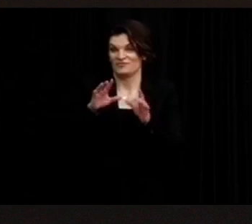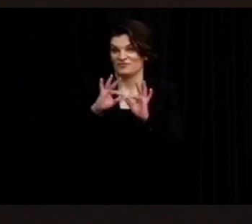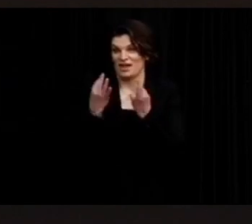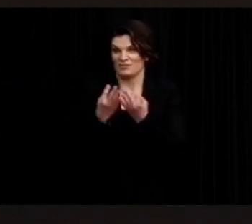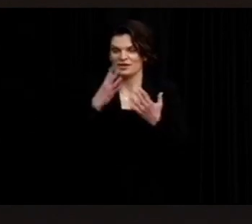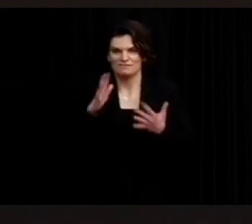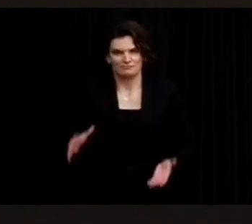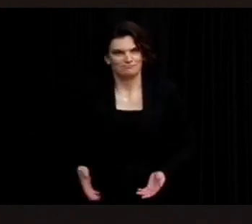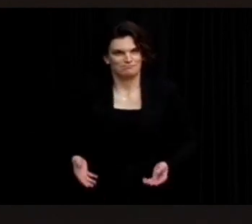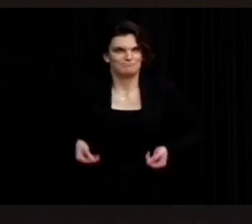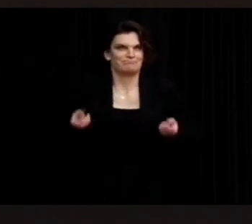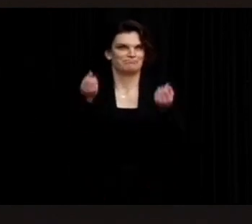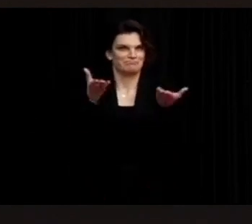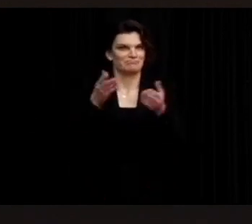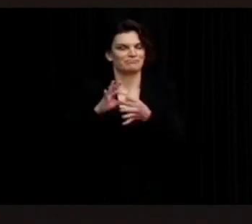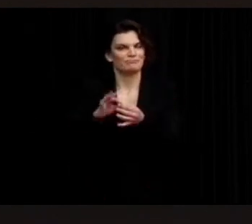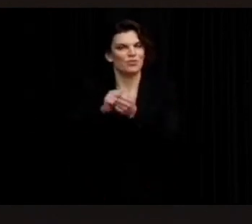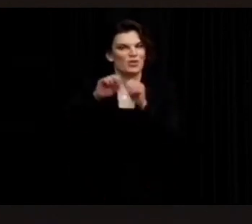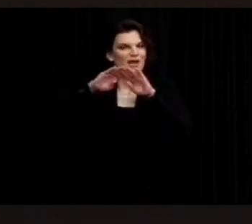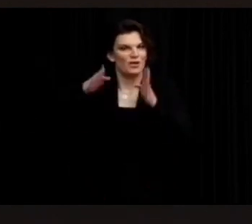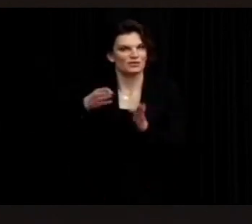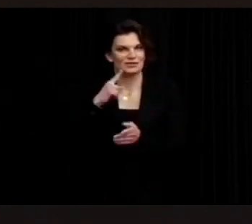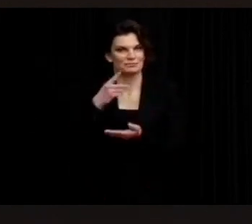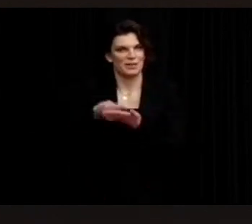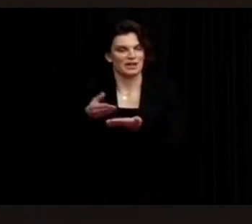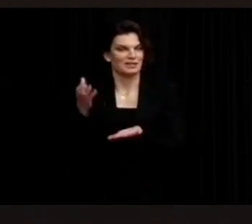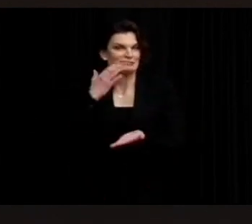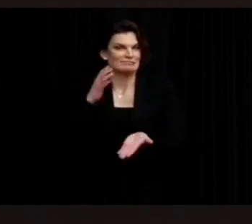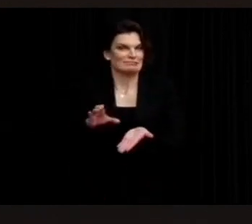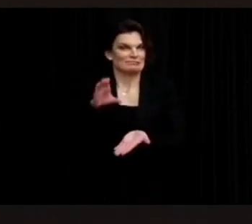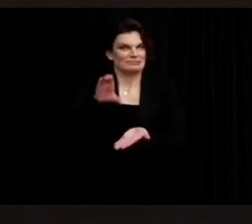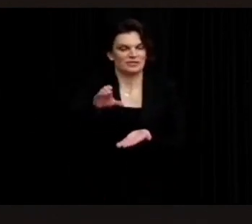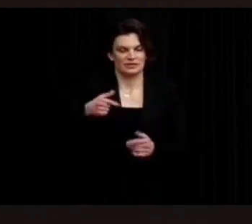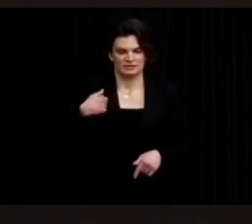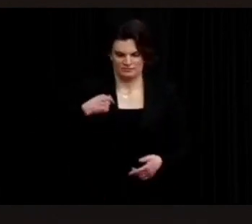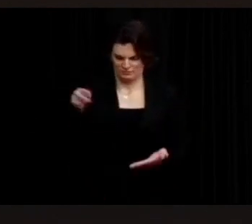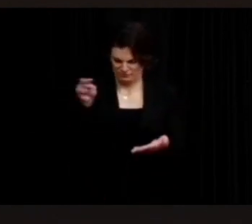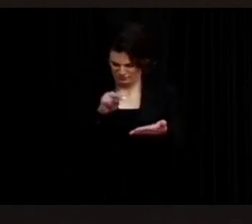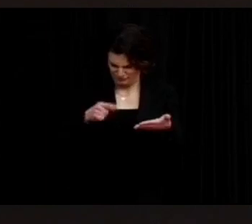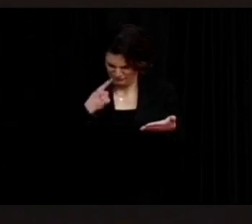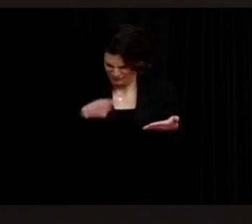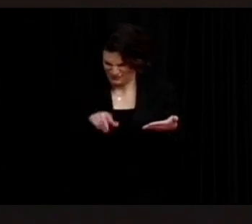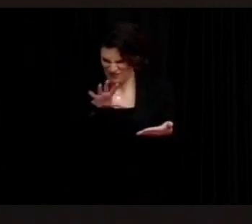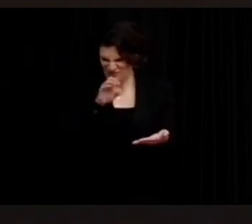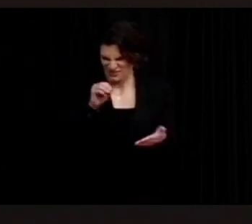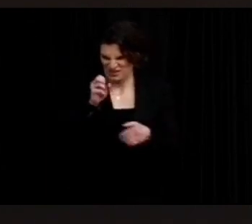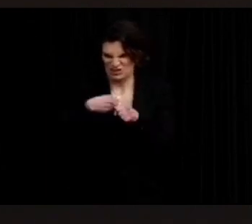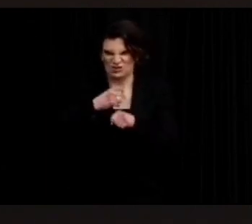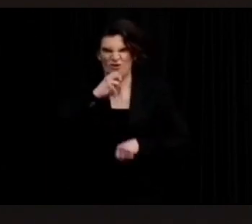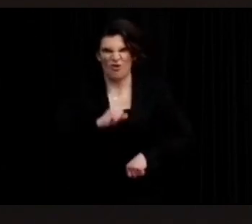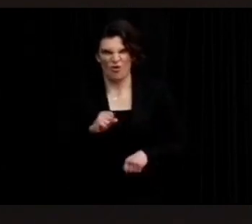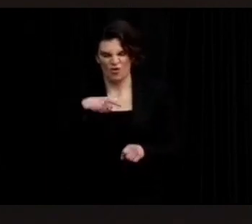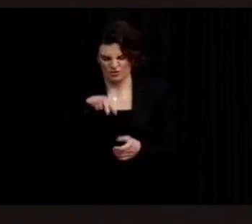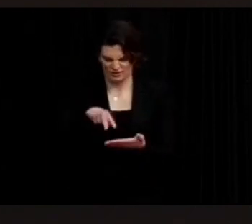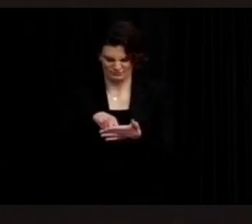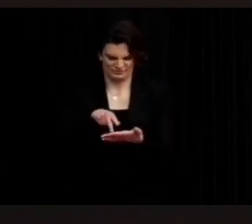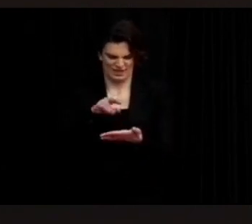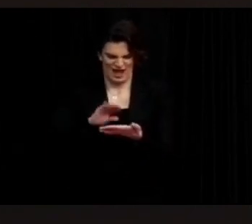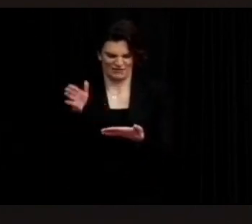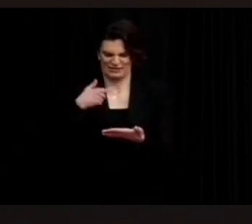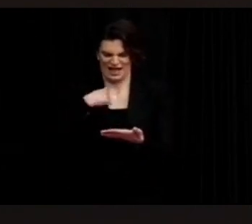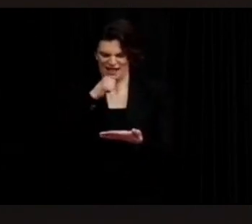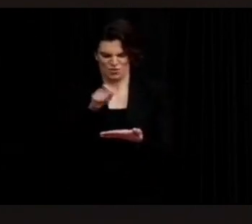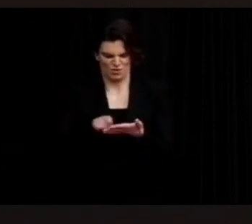Their housing stock is old. Okay, this is written by the younger people on my staff when they say 50 years old.